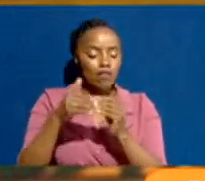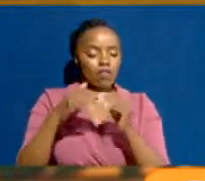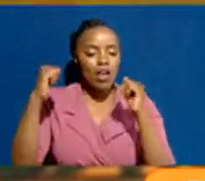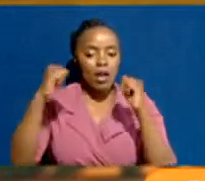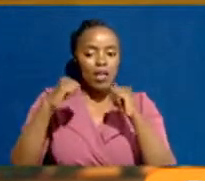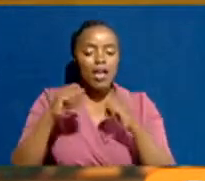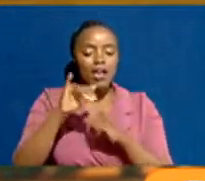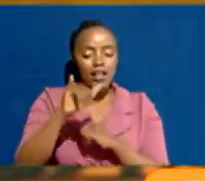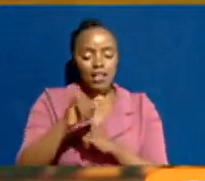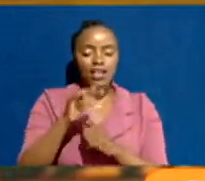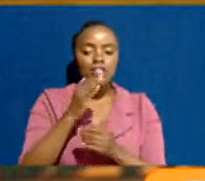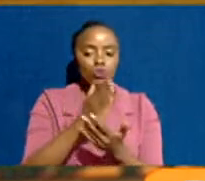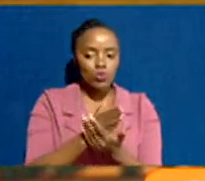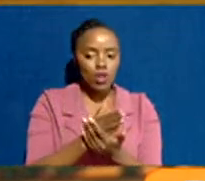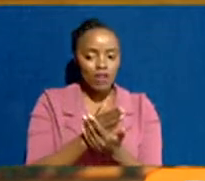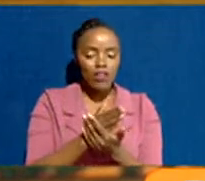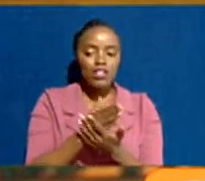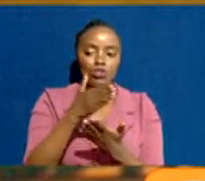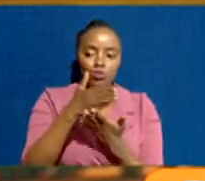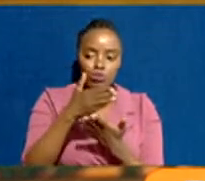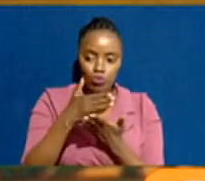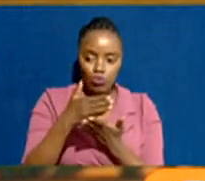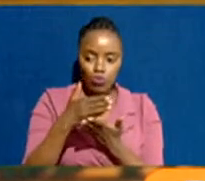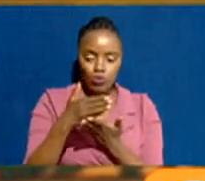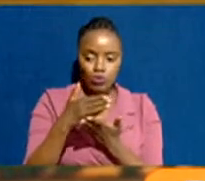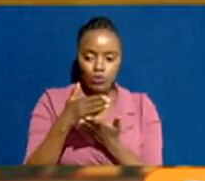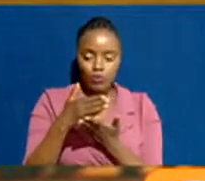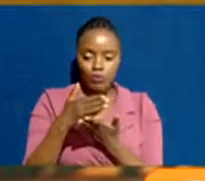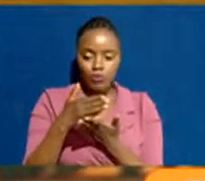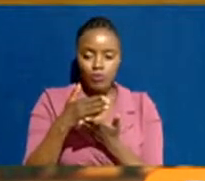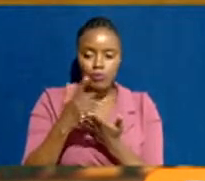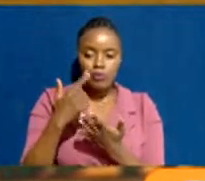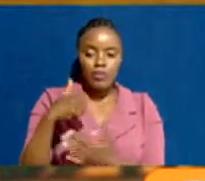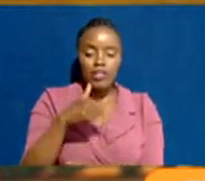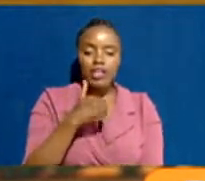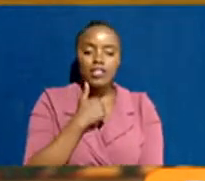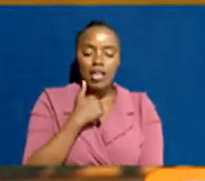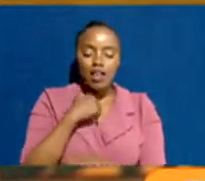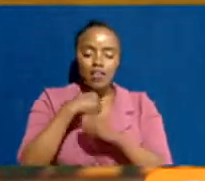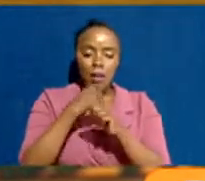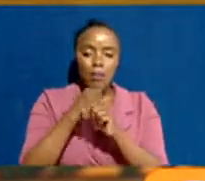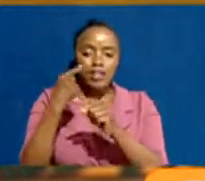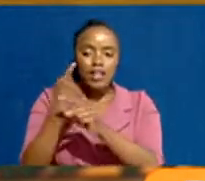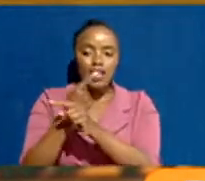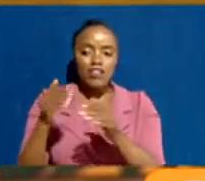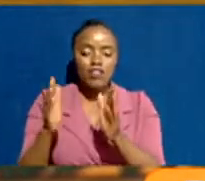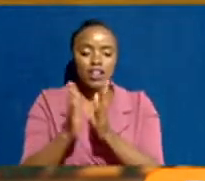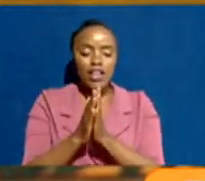Daktari that, of course, we are wired differently